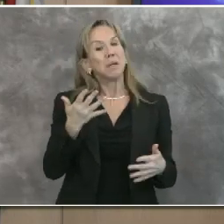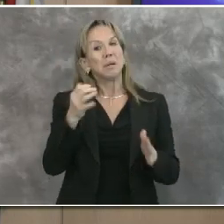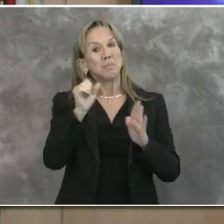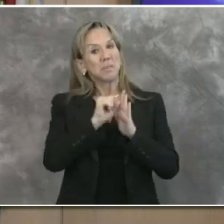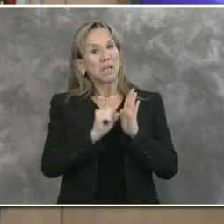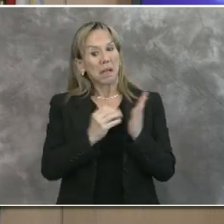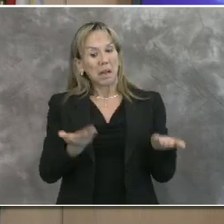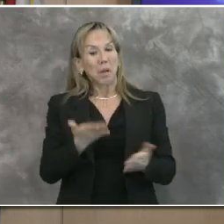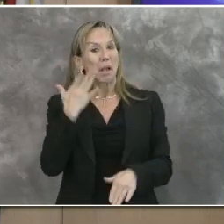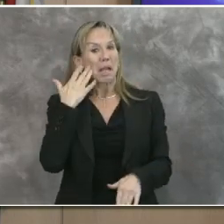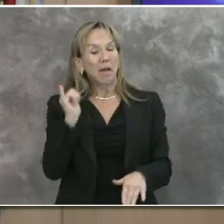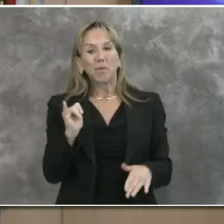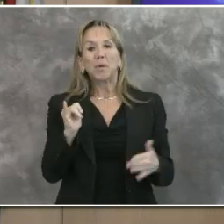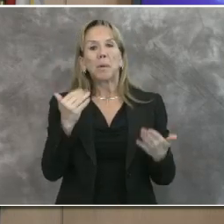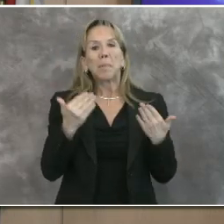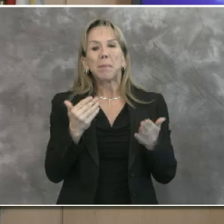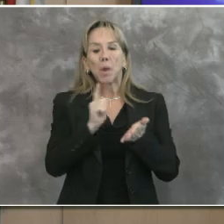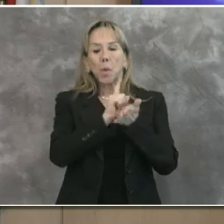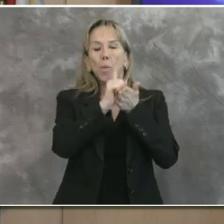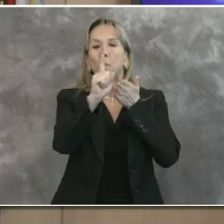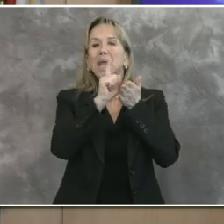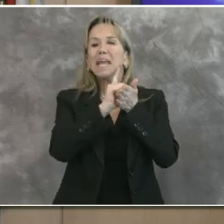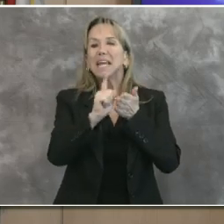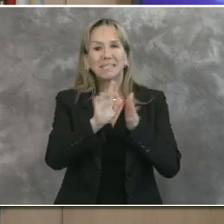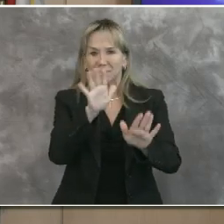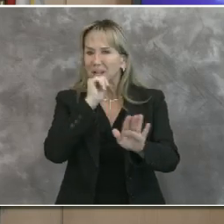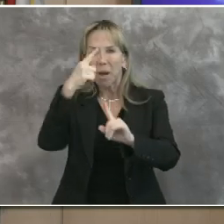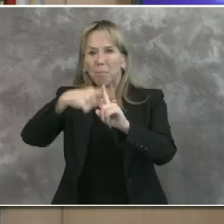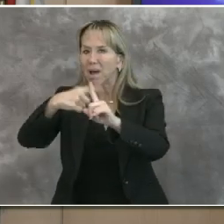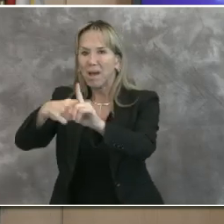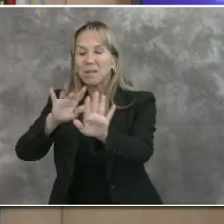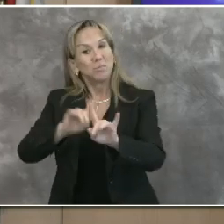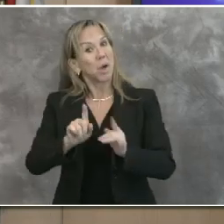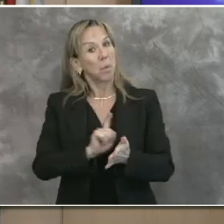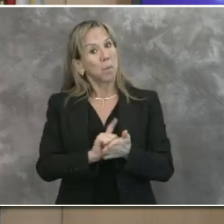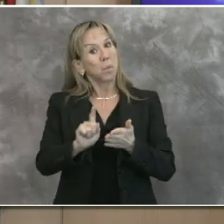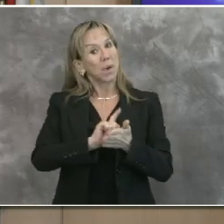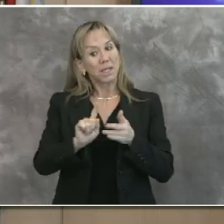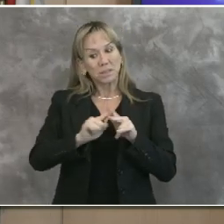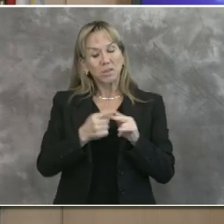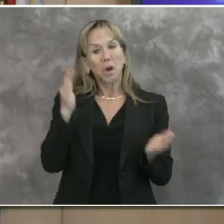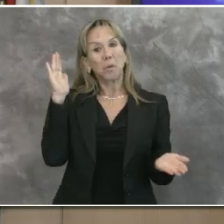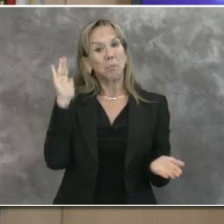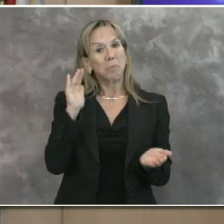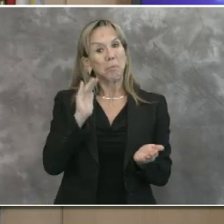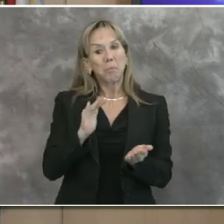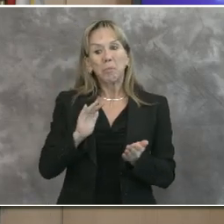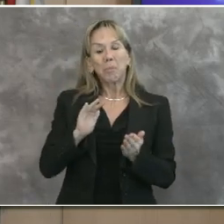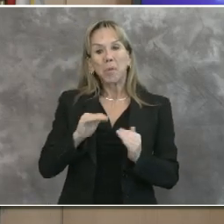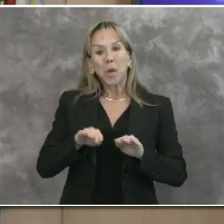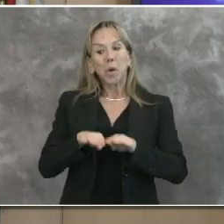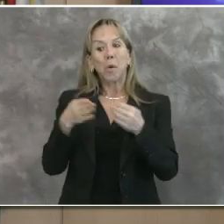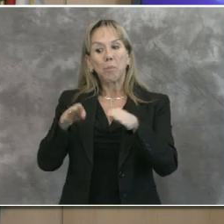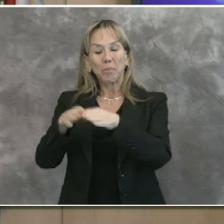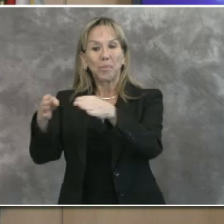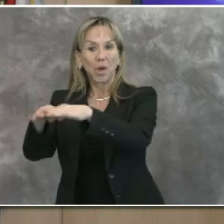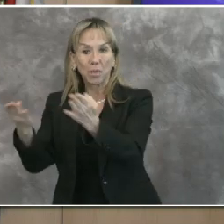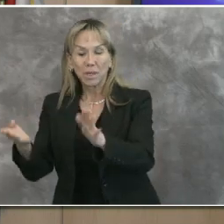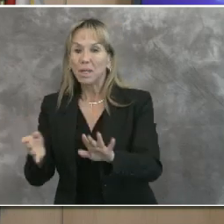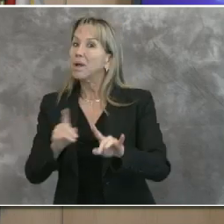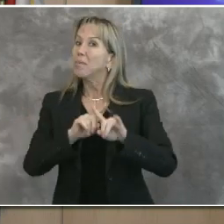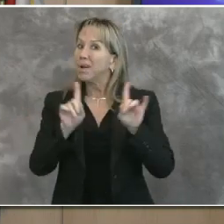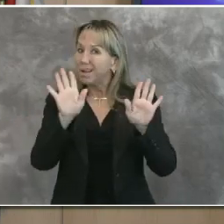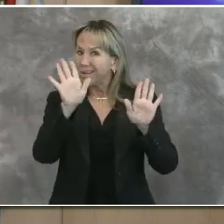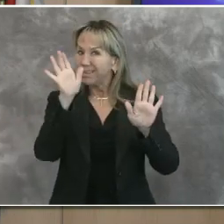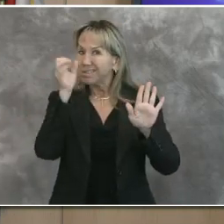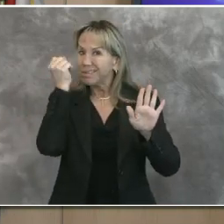months away from seeing easings of statewide protections, particularly those around businesses being open. But he also pointed out that